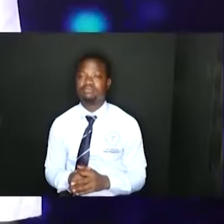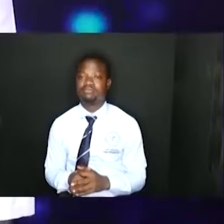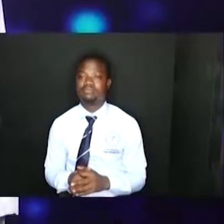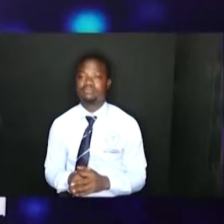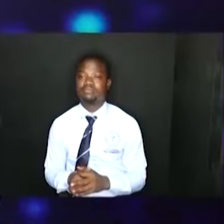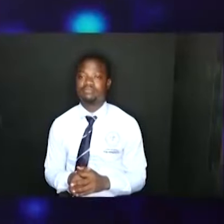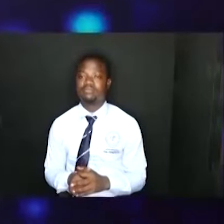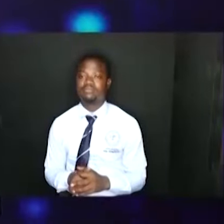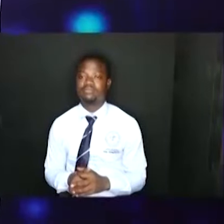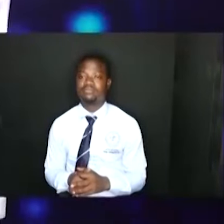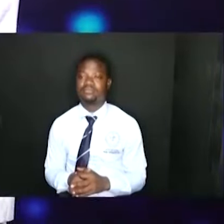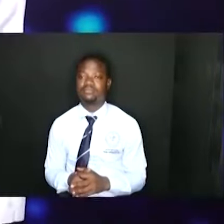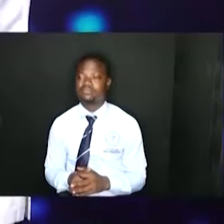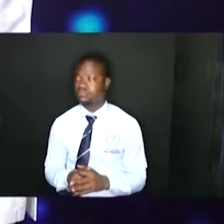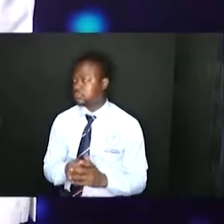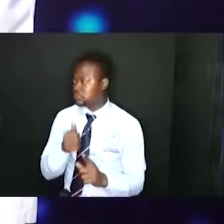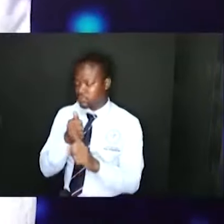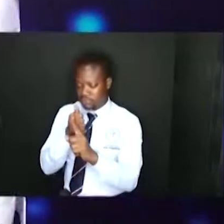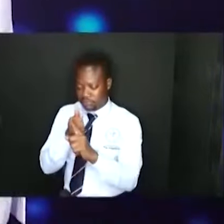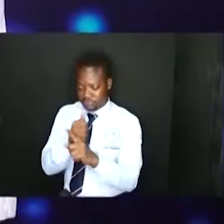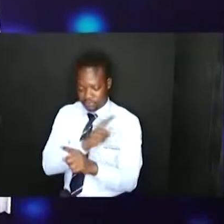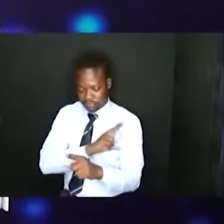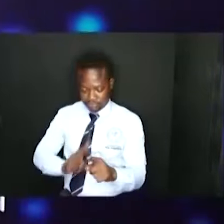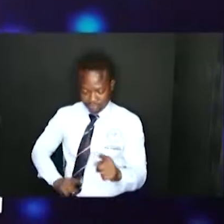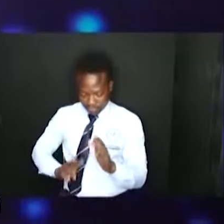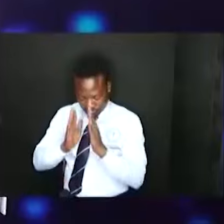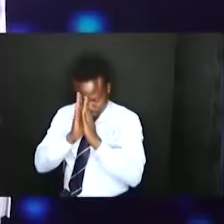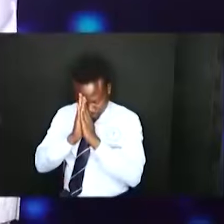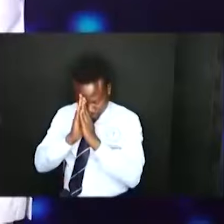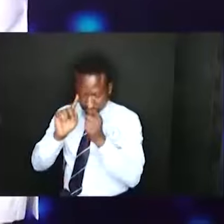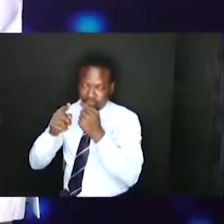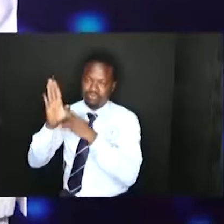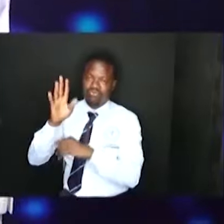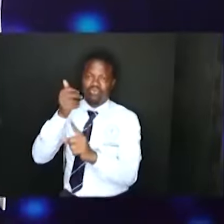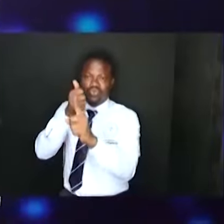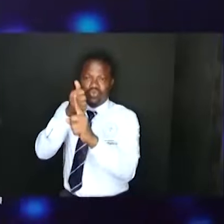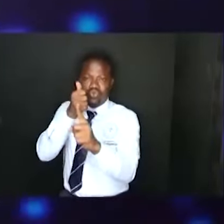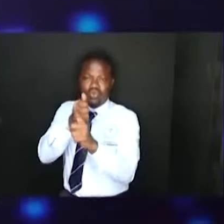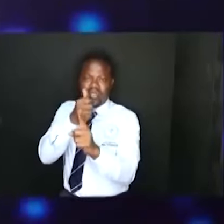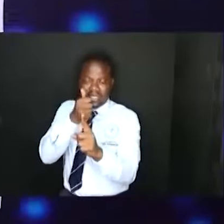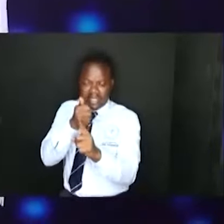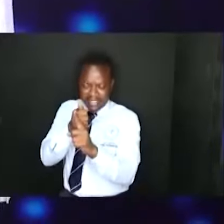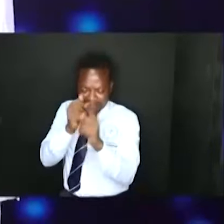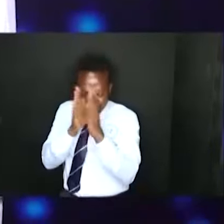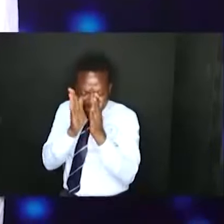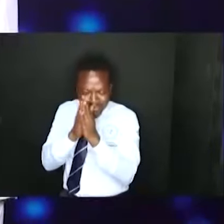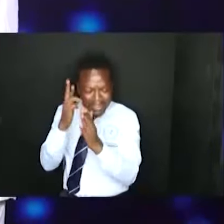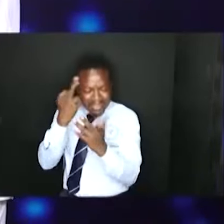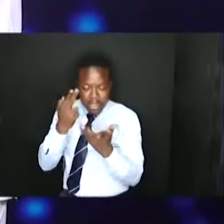biara renka ne ti. She is praying to God, confessing her